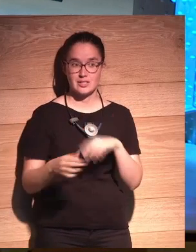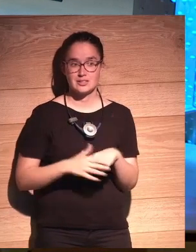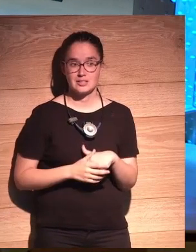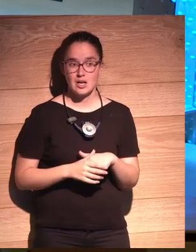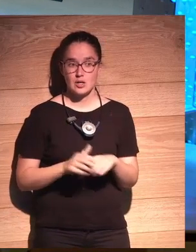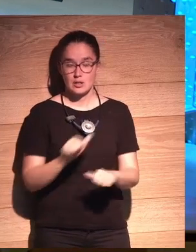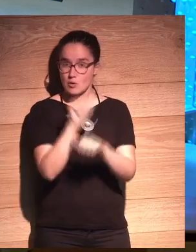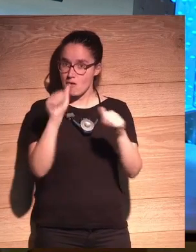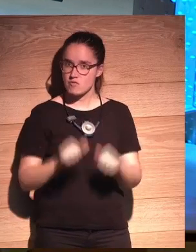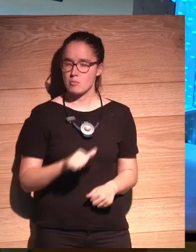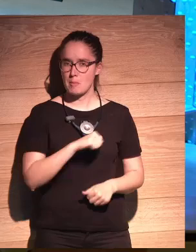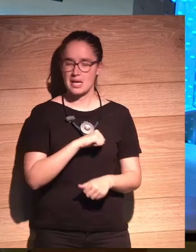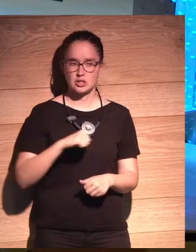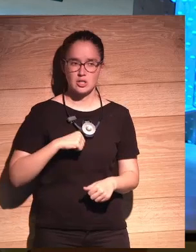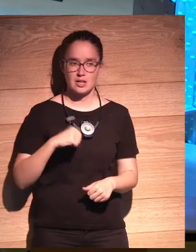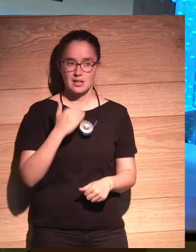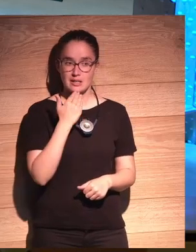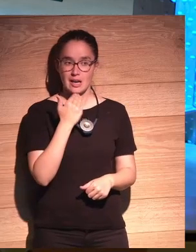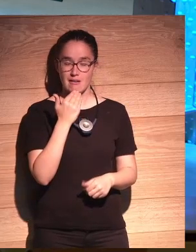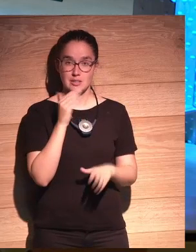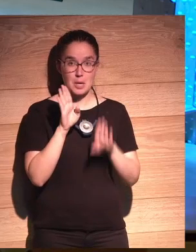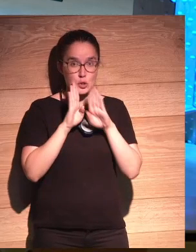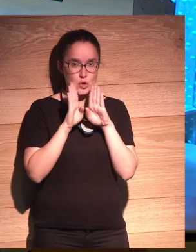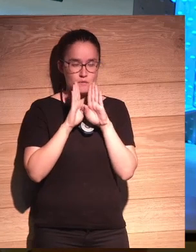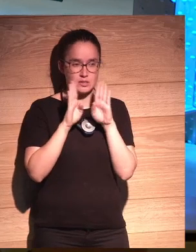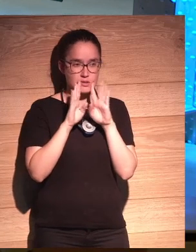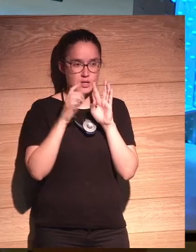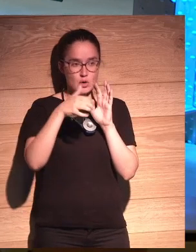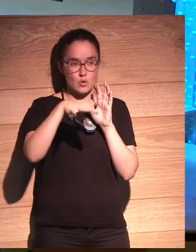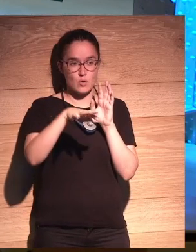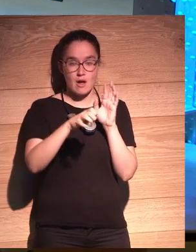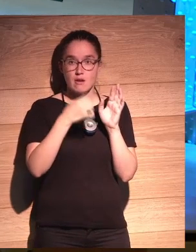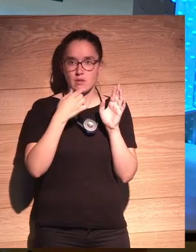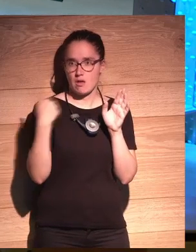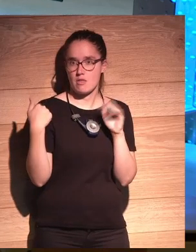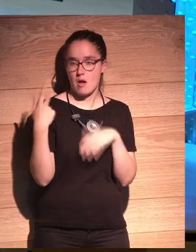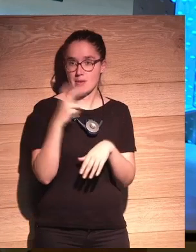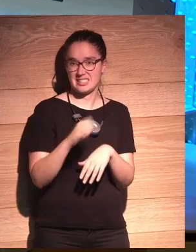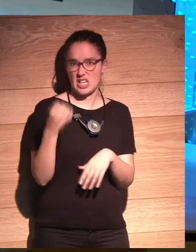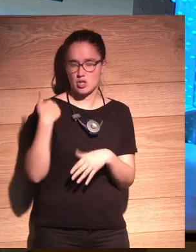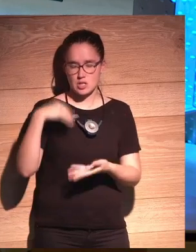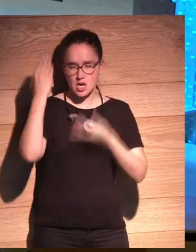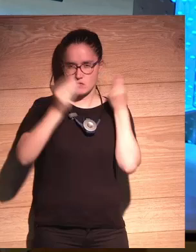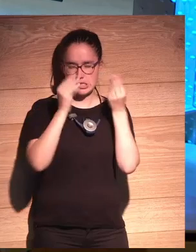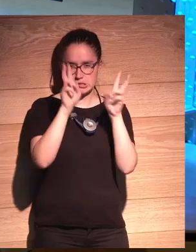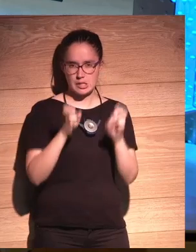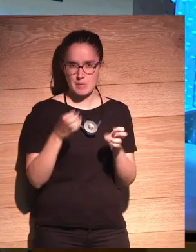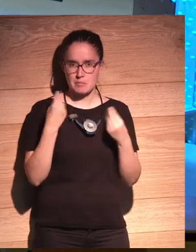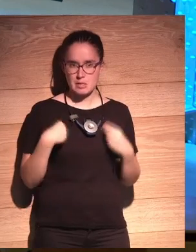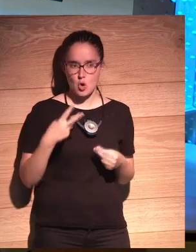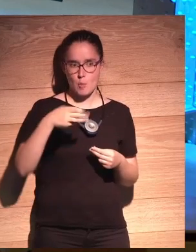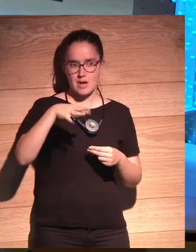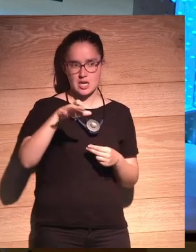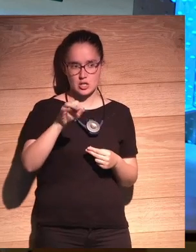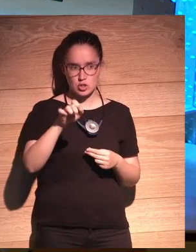Well, you've asked a personal question, and I'm going to give a personal answer. As